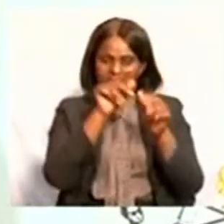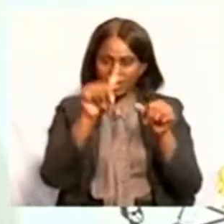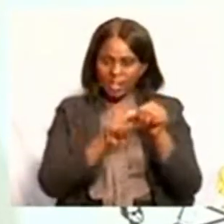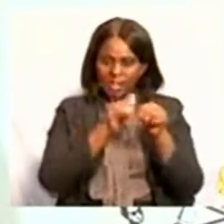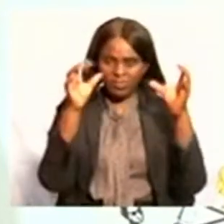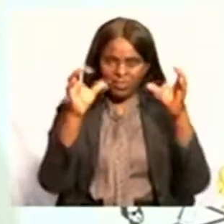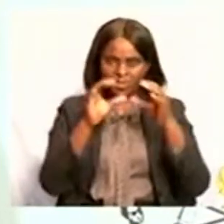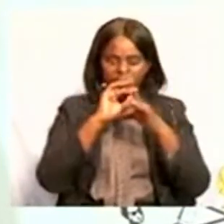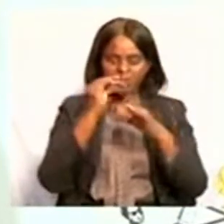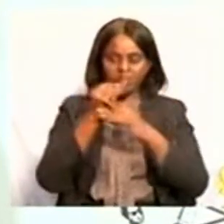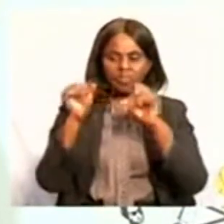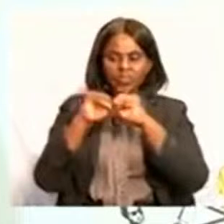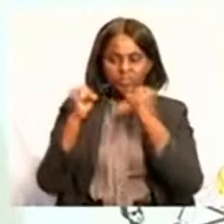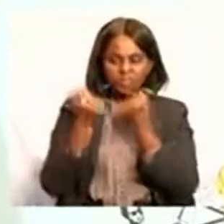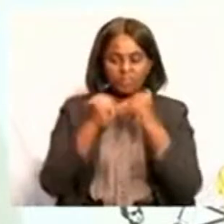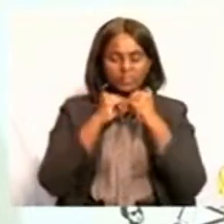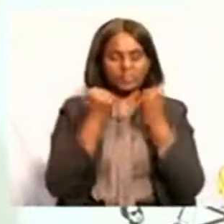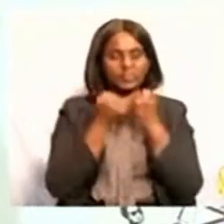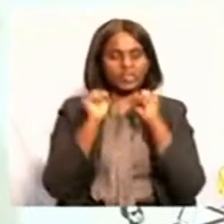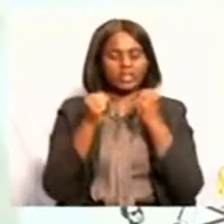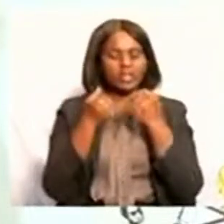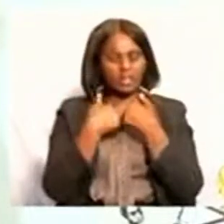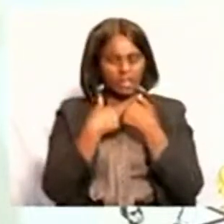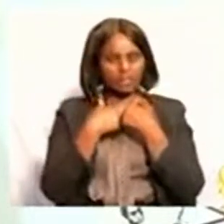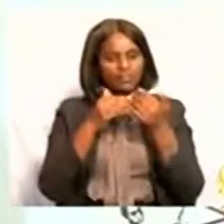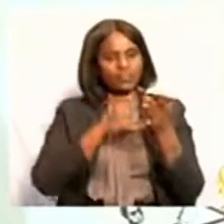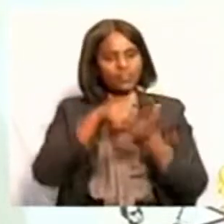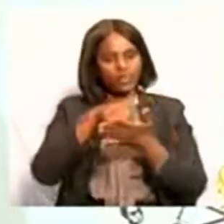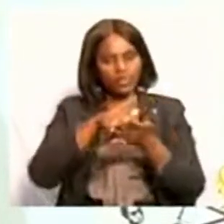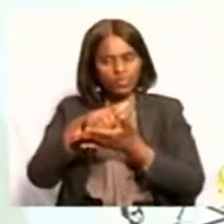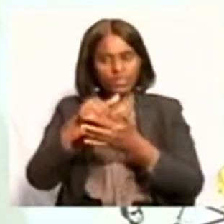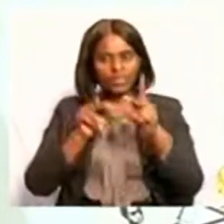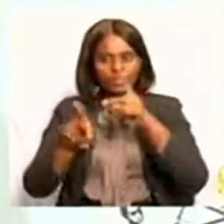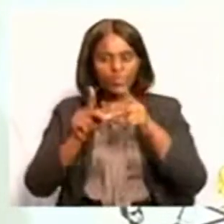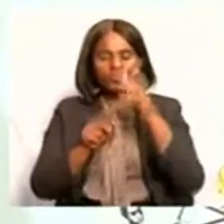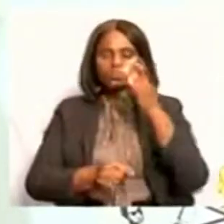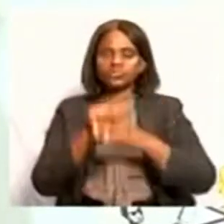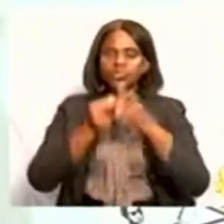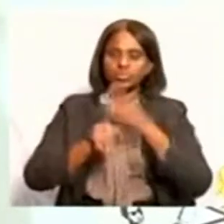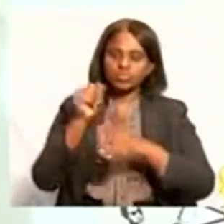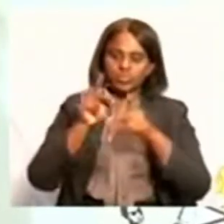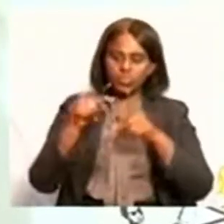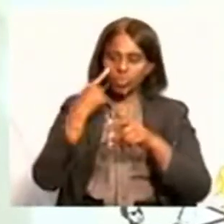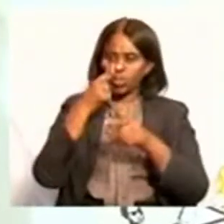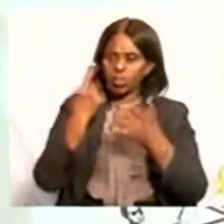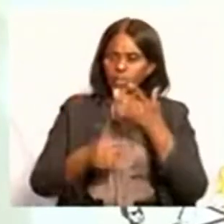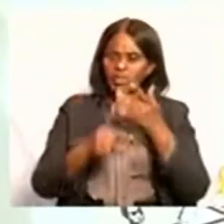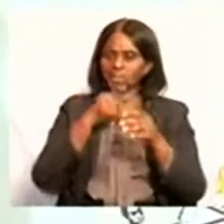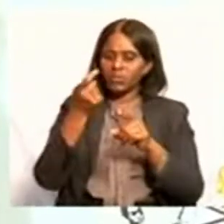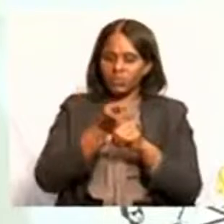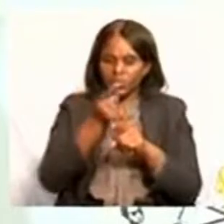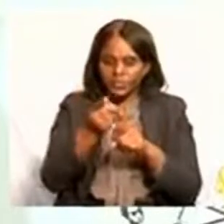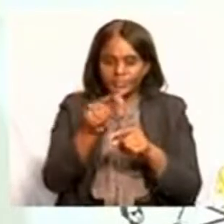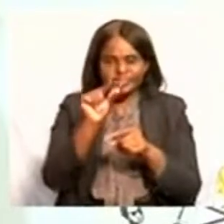community or society there could be weak souls, people who might just, out of a little thing, they